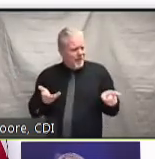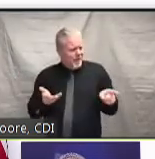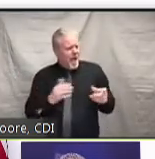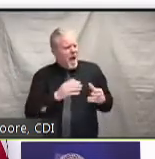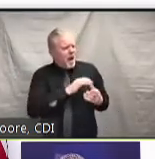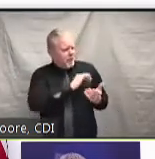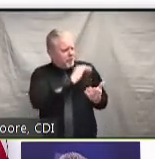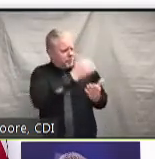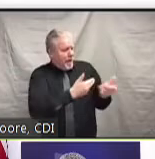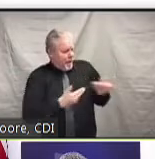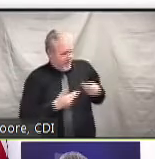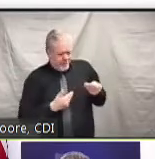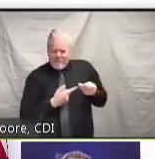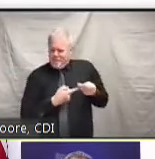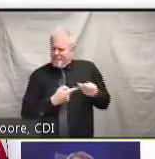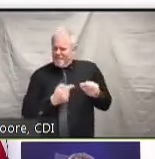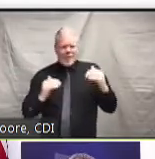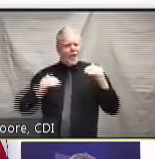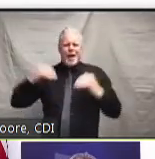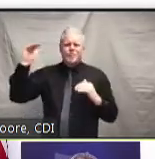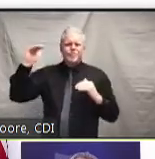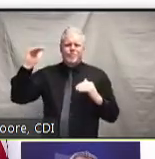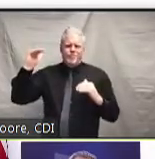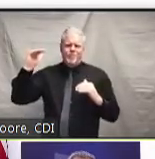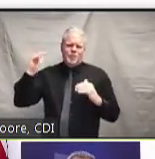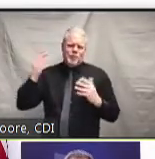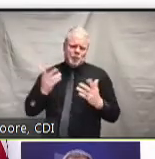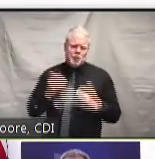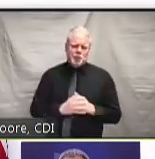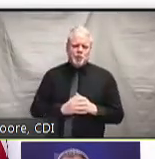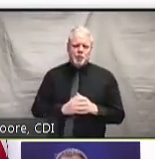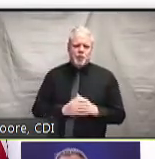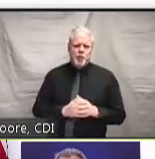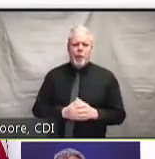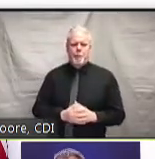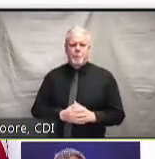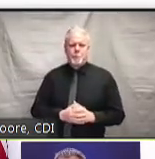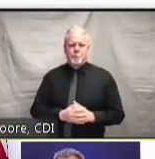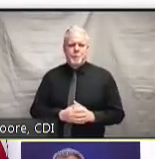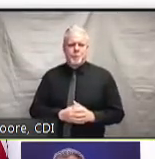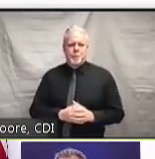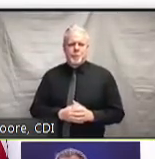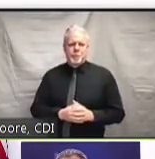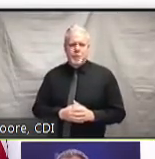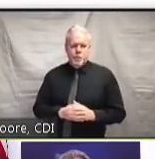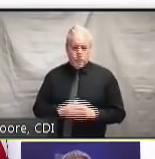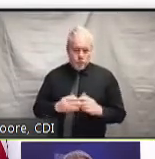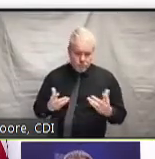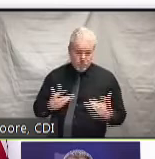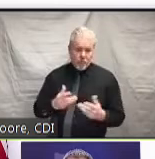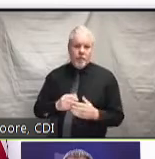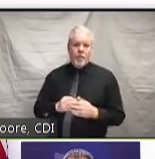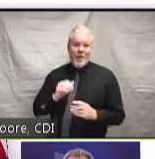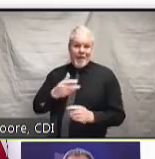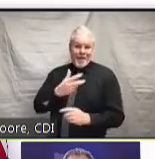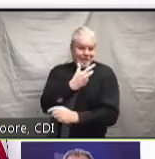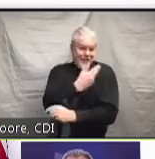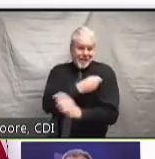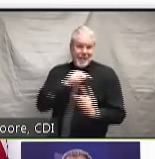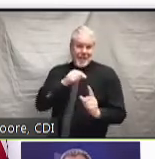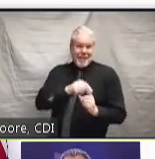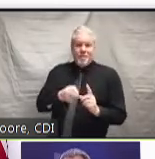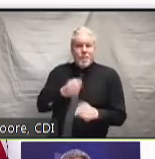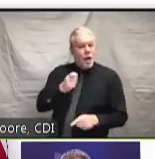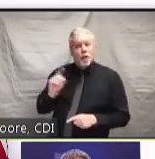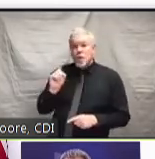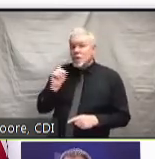And to remind you how that works, the supply comes directly from the federal government and the manufacturers. The federal government has the distribution plan